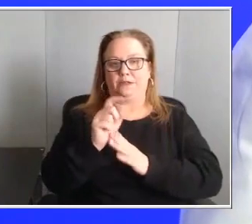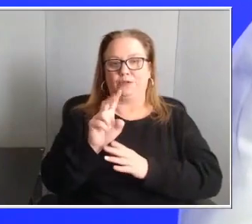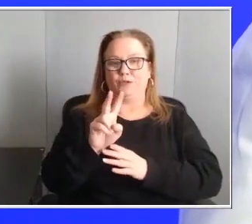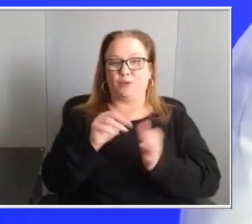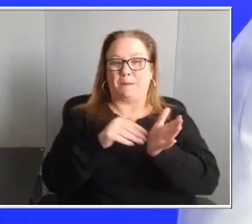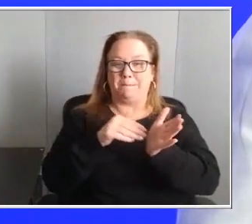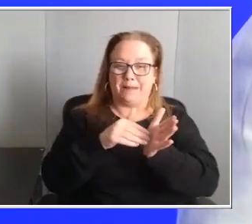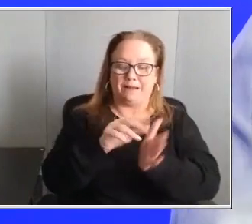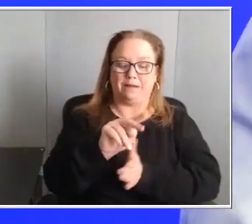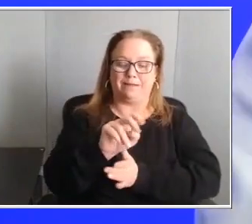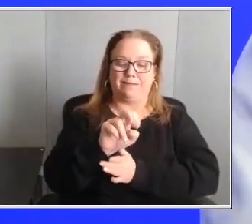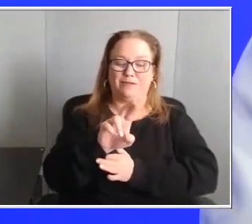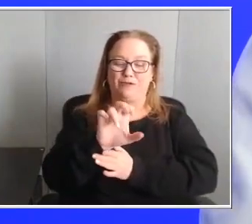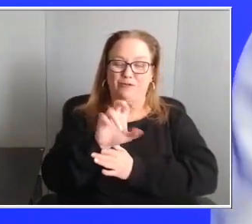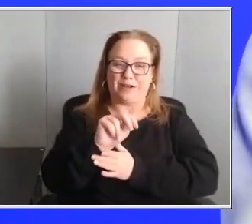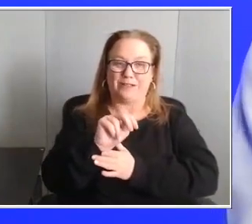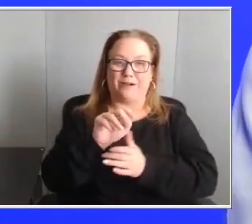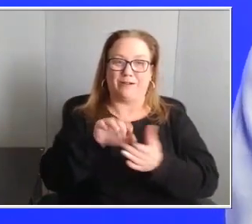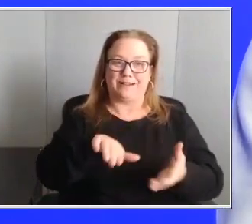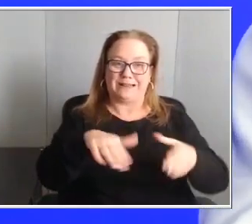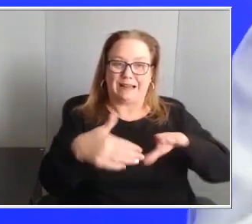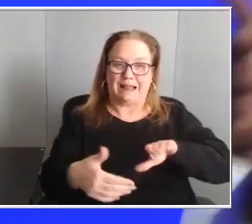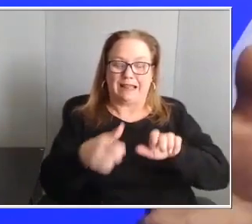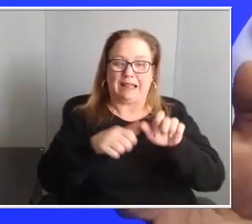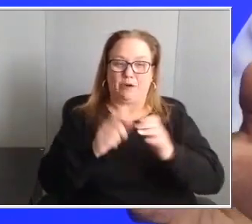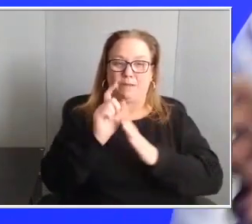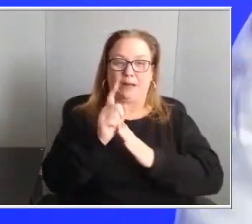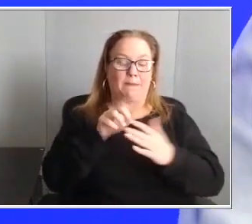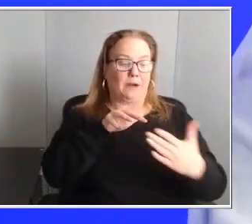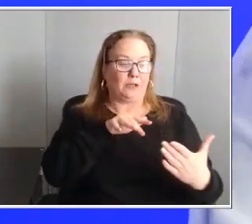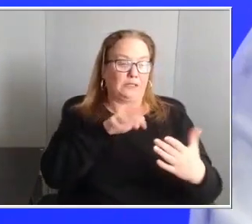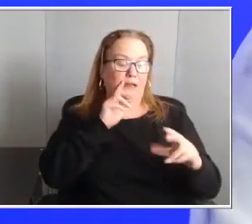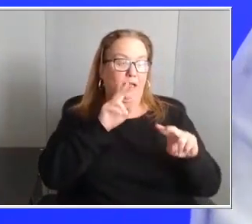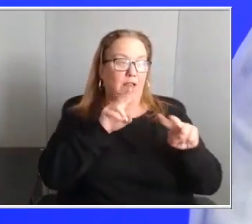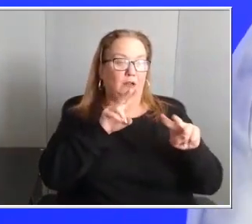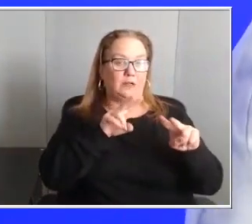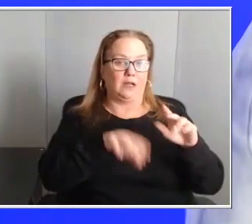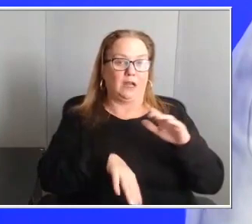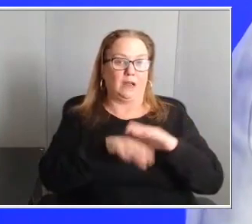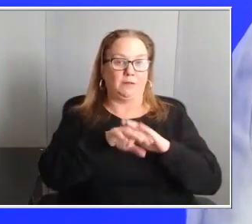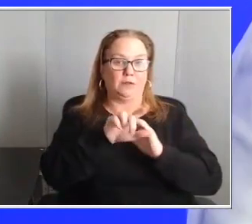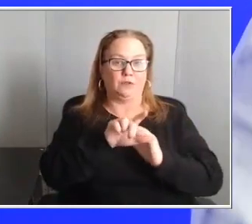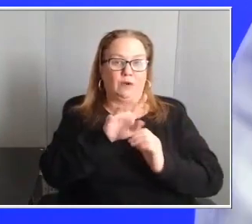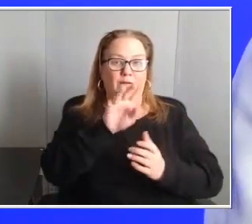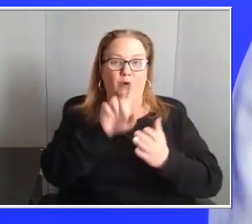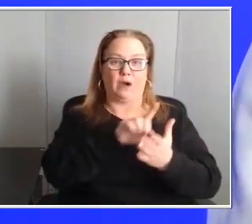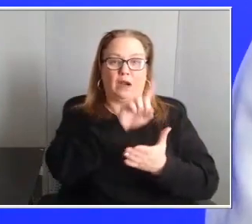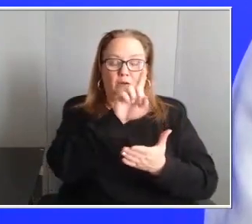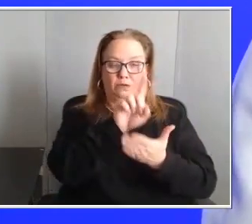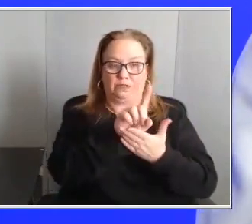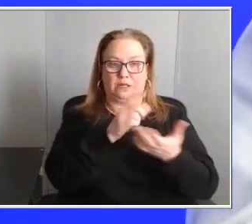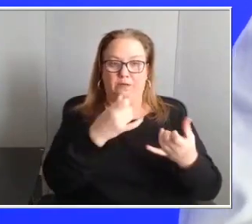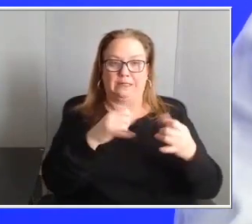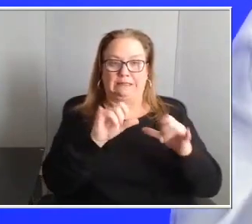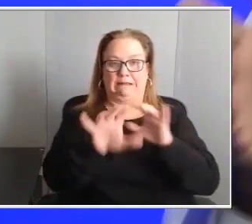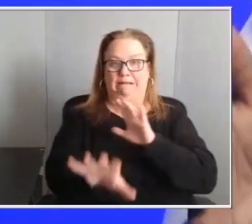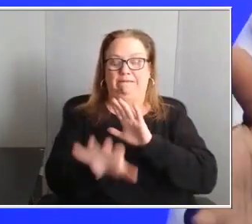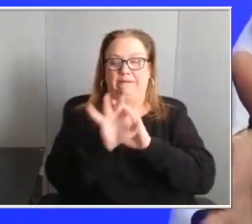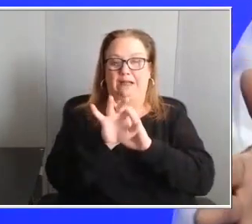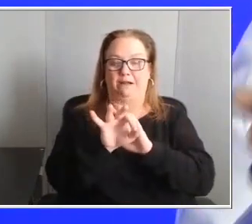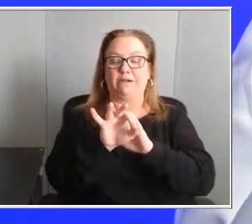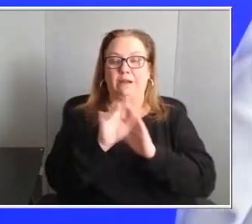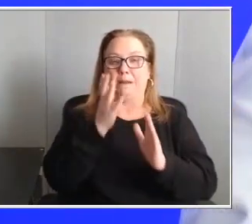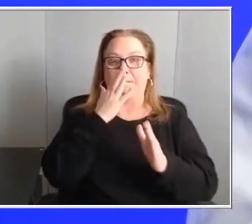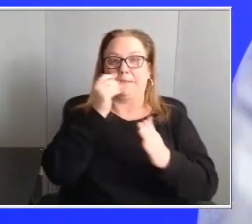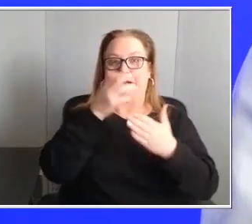every minute. But our study actually looked at patients up to 24 hours, and we still found better